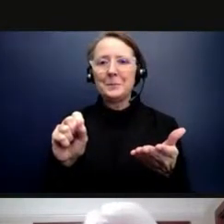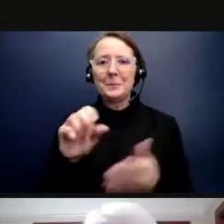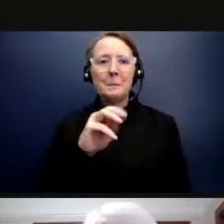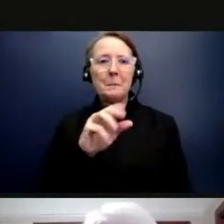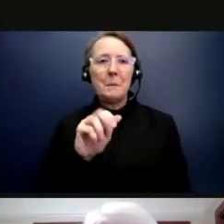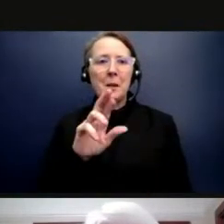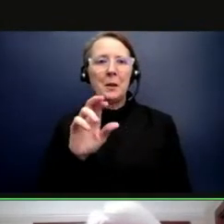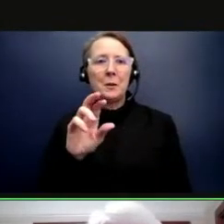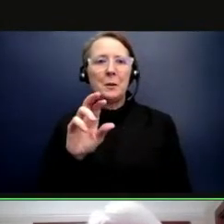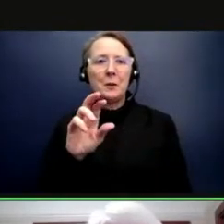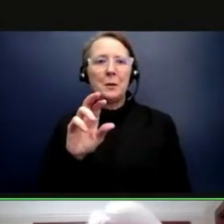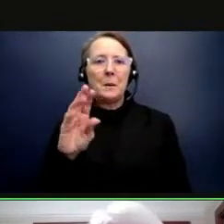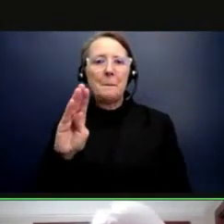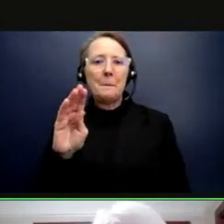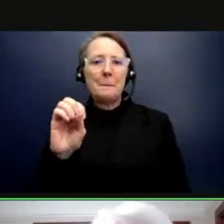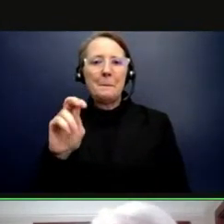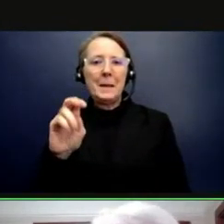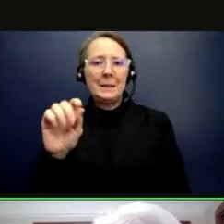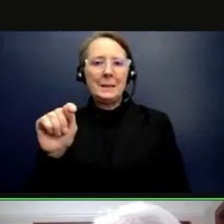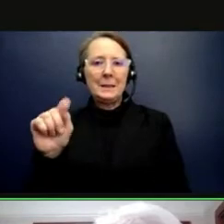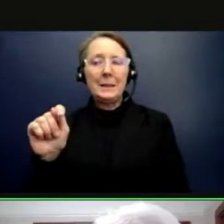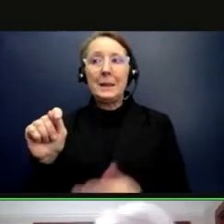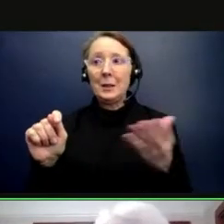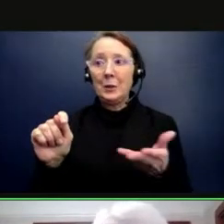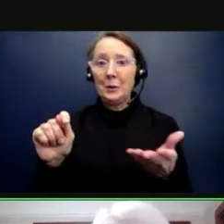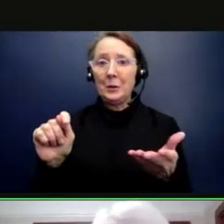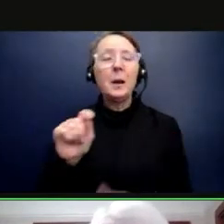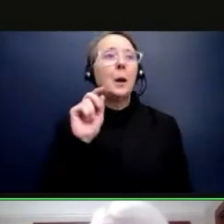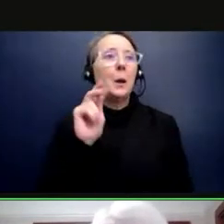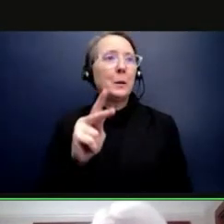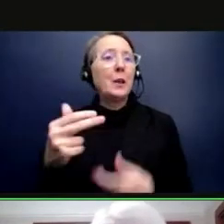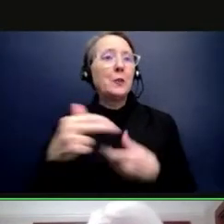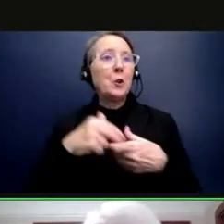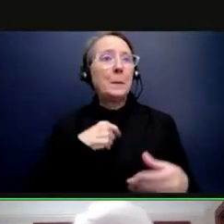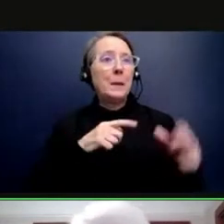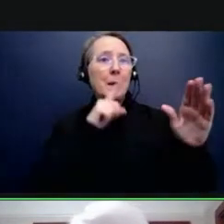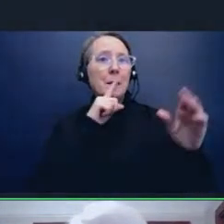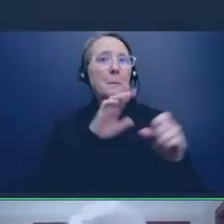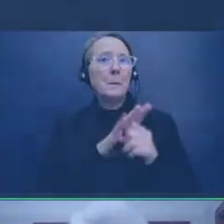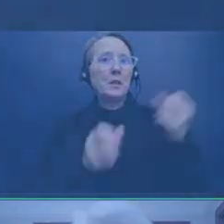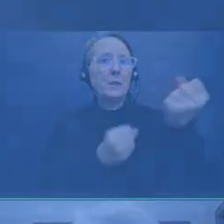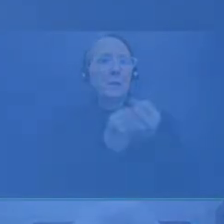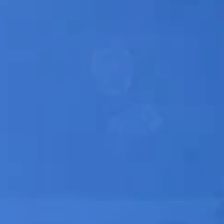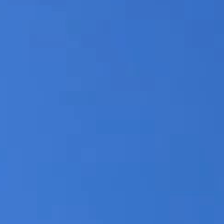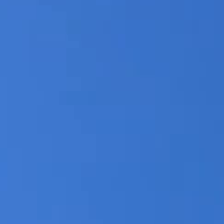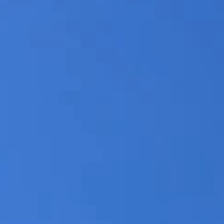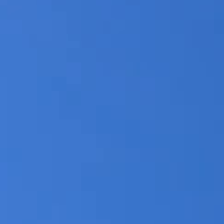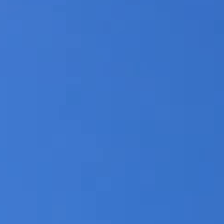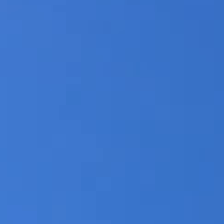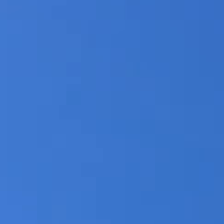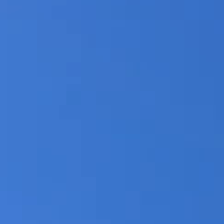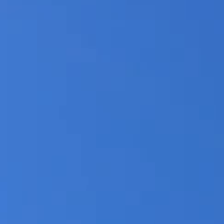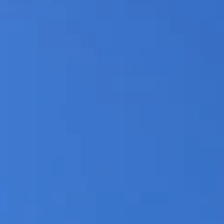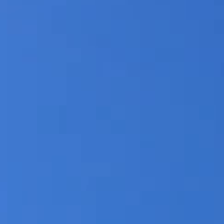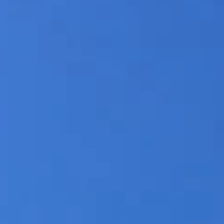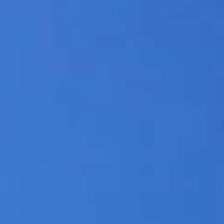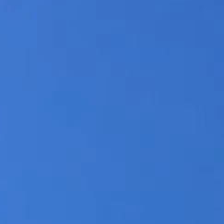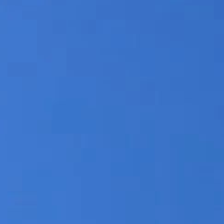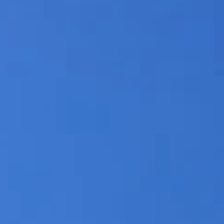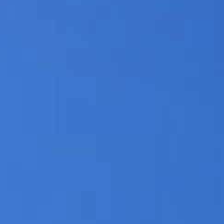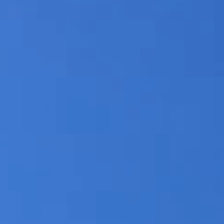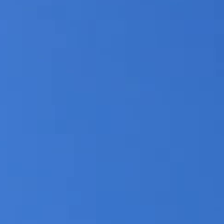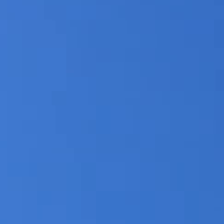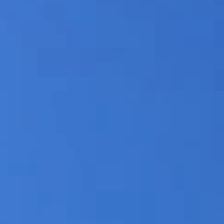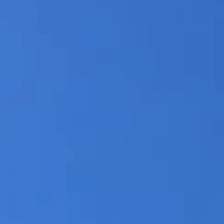Bennett? Here. Okay, will you join me in the Pledge of Allegiance? I pledge allegiance to the flag of the